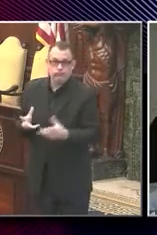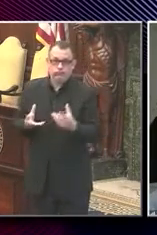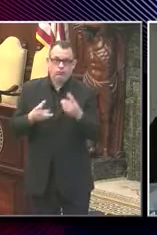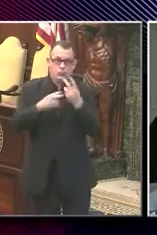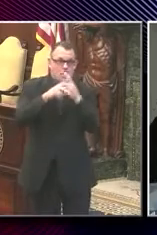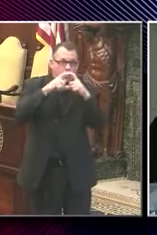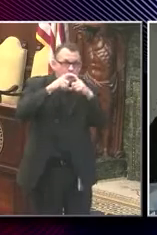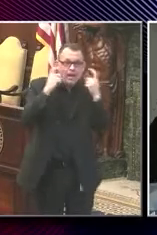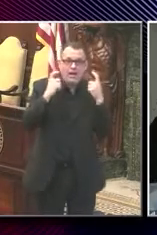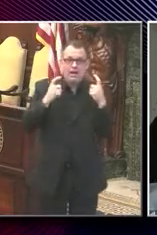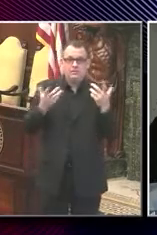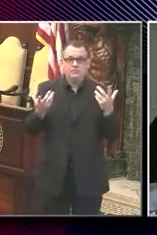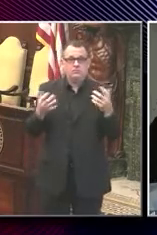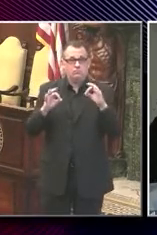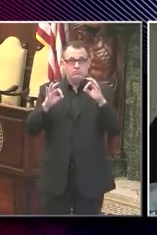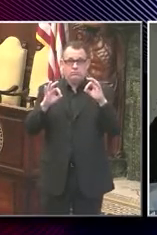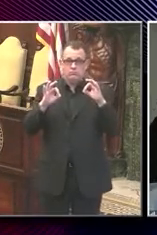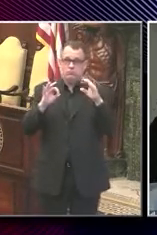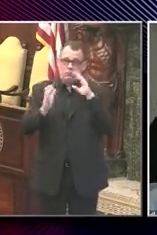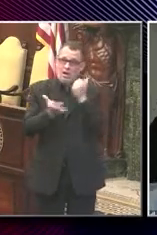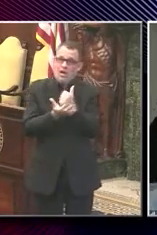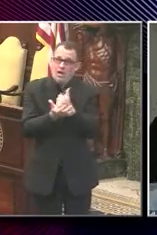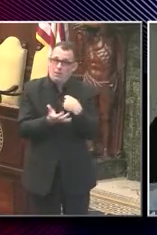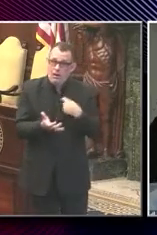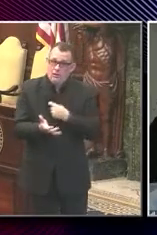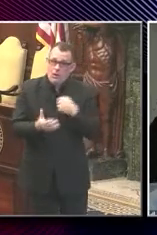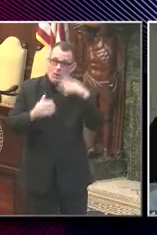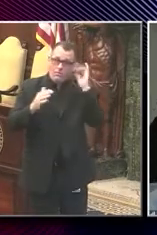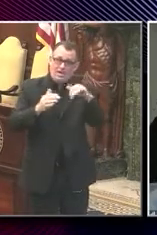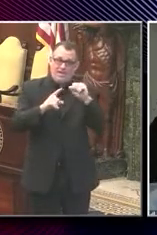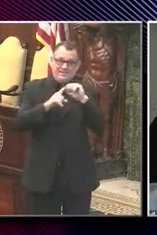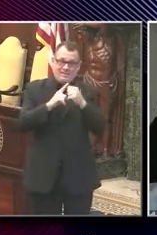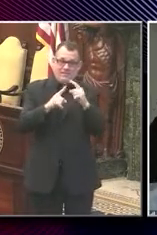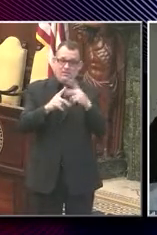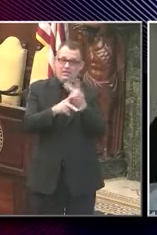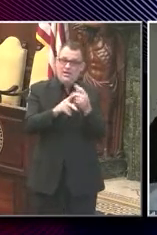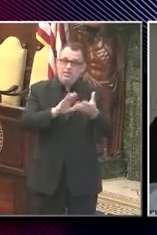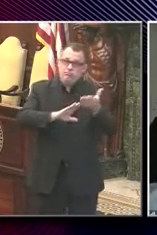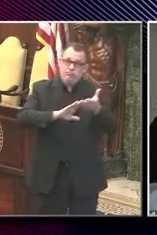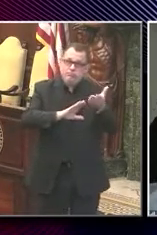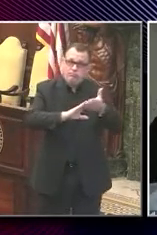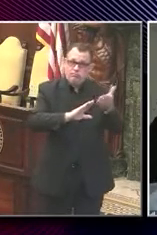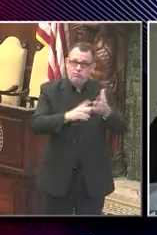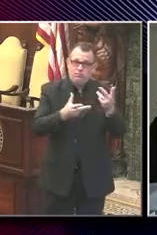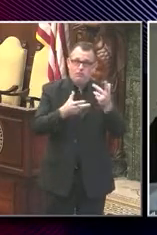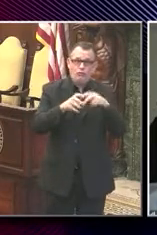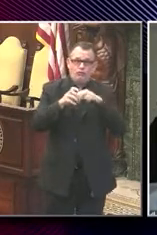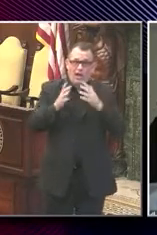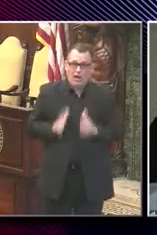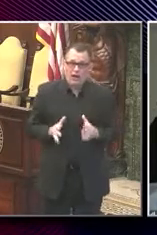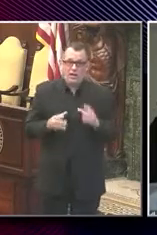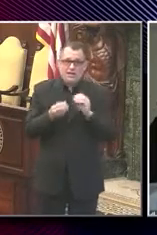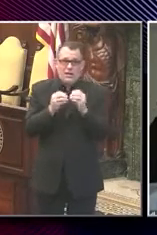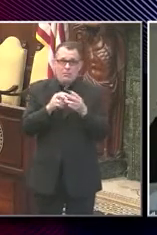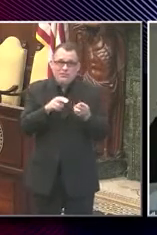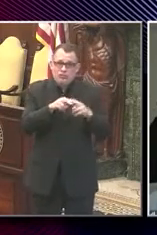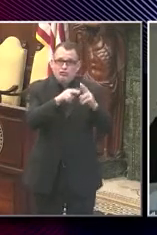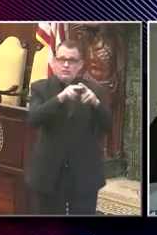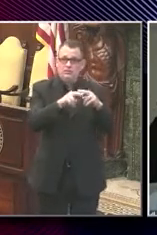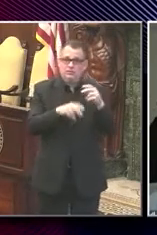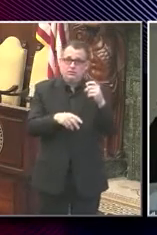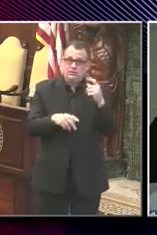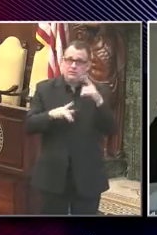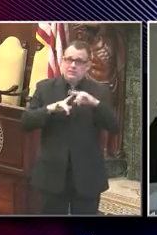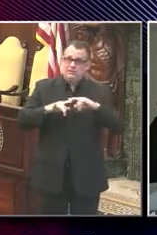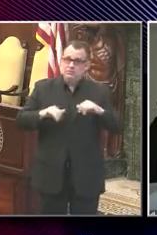lower risk in the future than we do now. And I'm hoping that that's the case, that if the ridership increases, it's increasing at a time when we have much